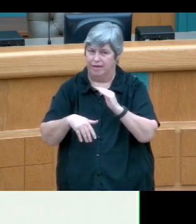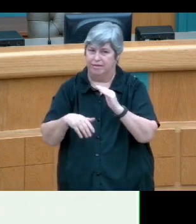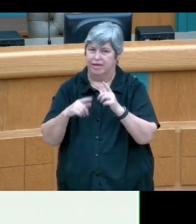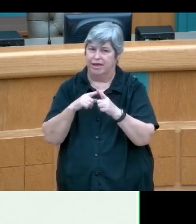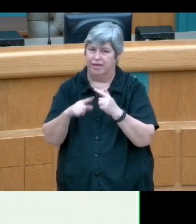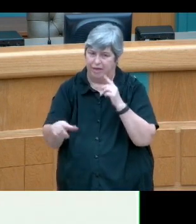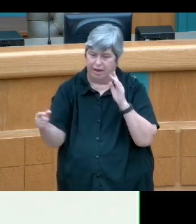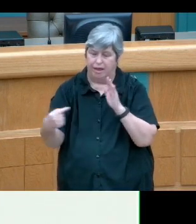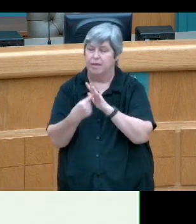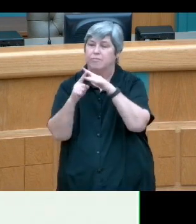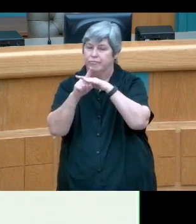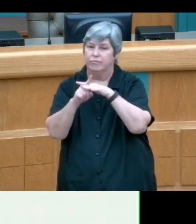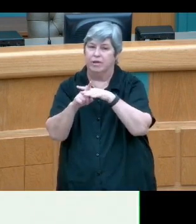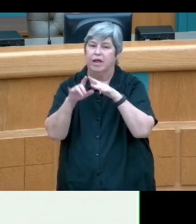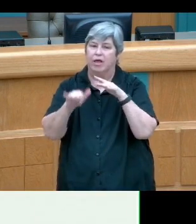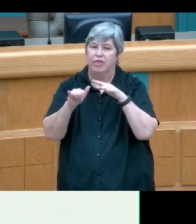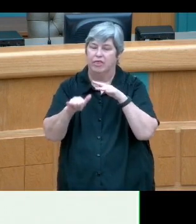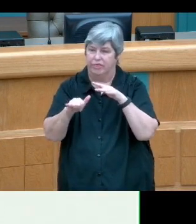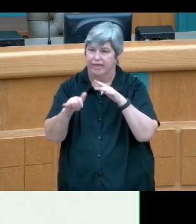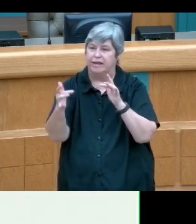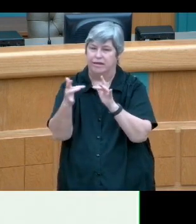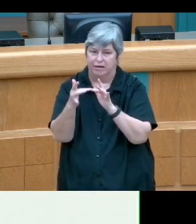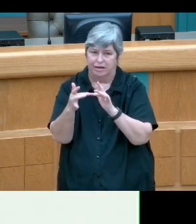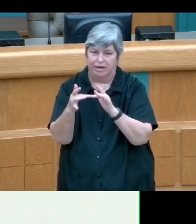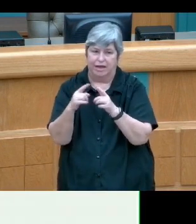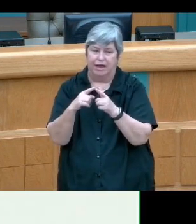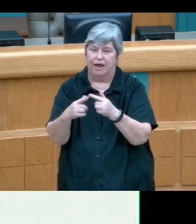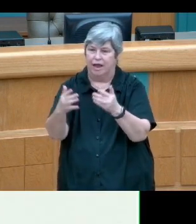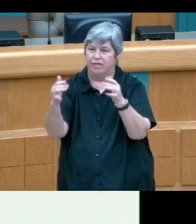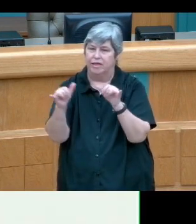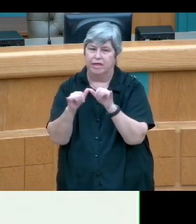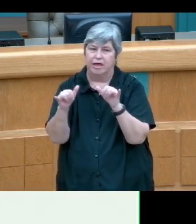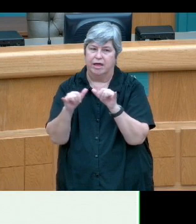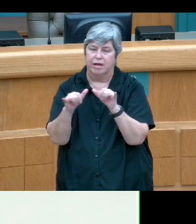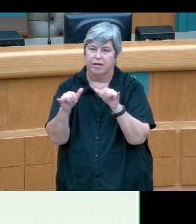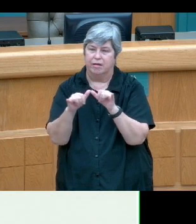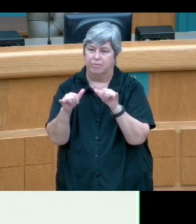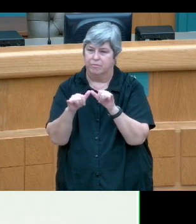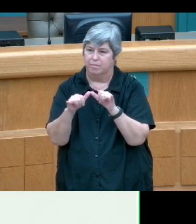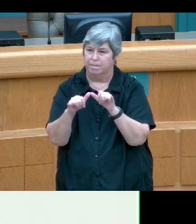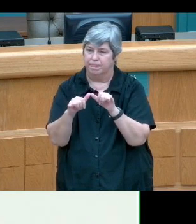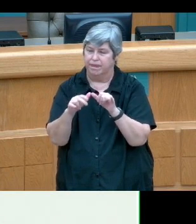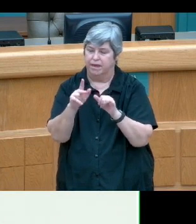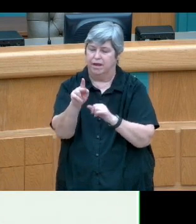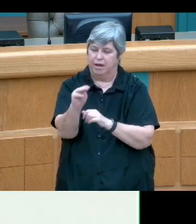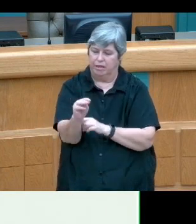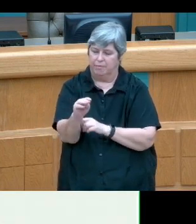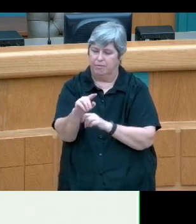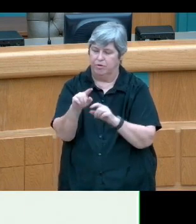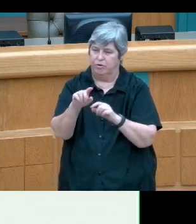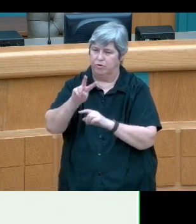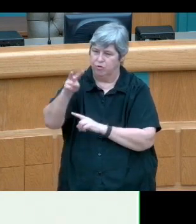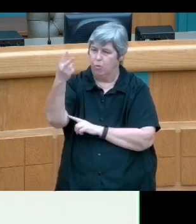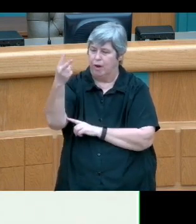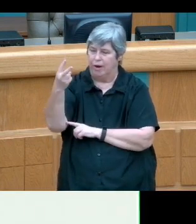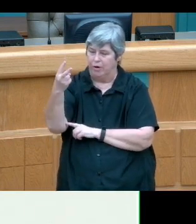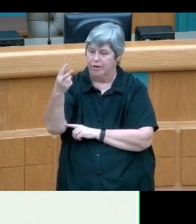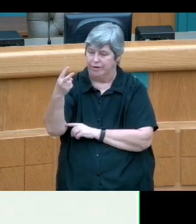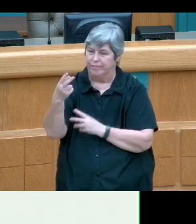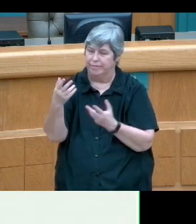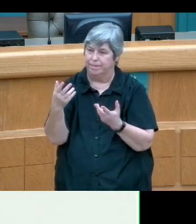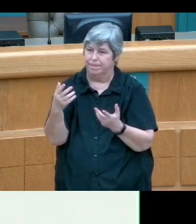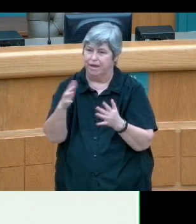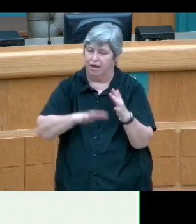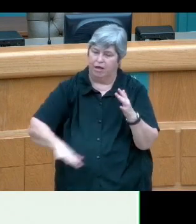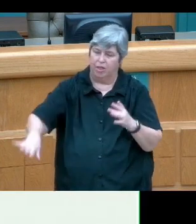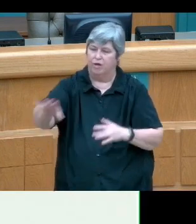it pings as, okay, there's a contact. And then this is measured in a kilometer squared sense throughout the whole